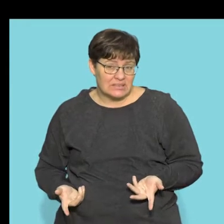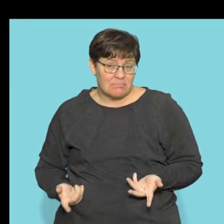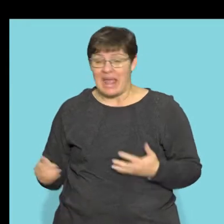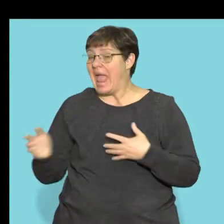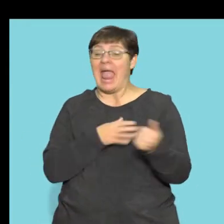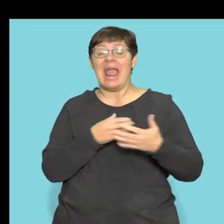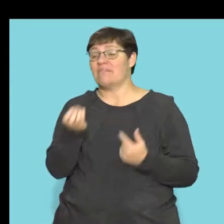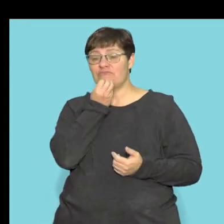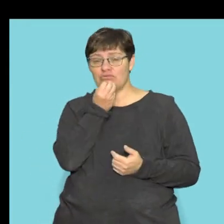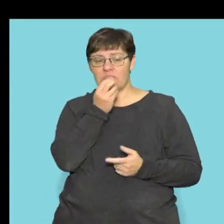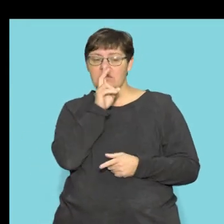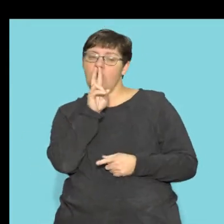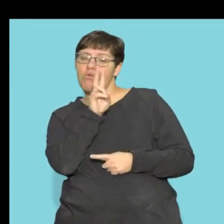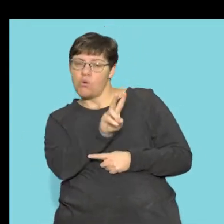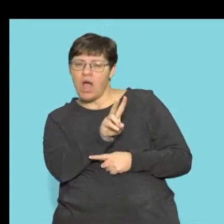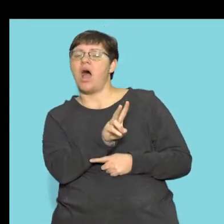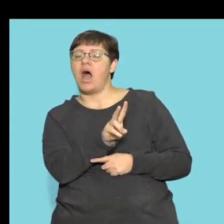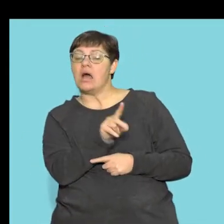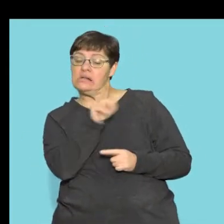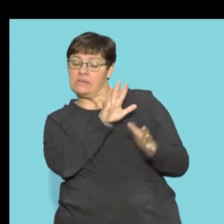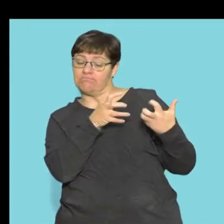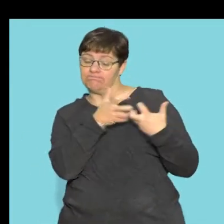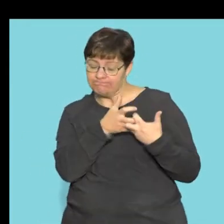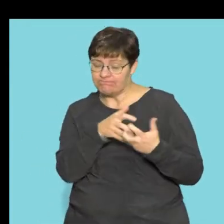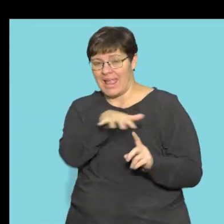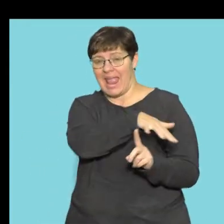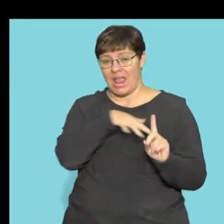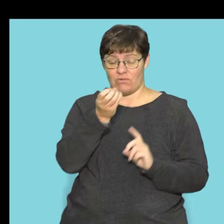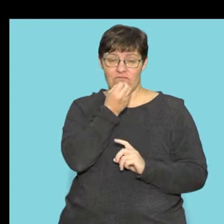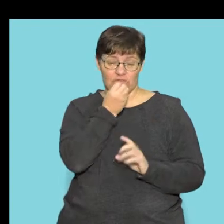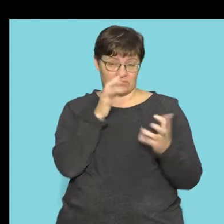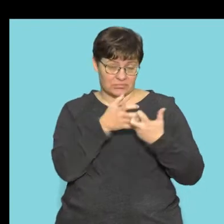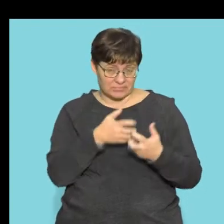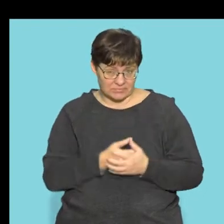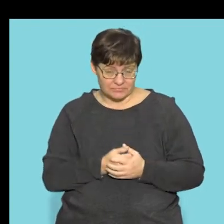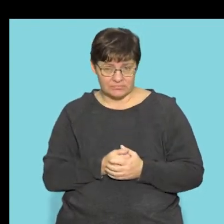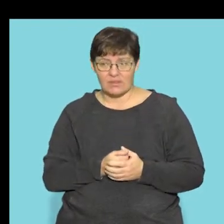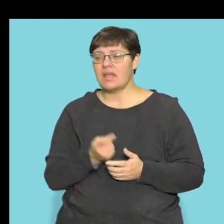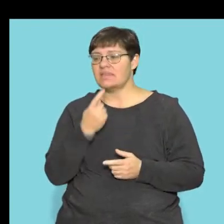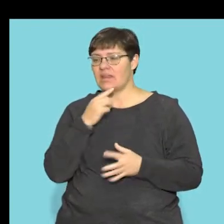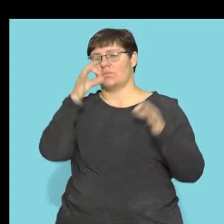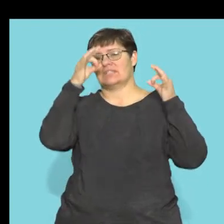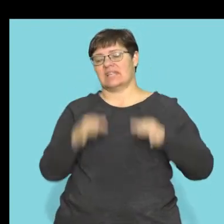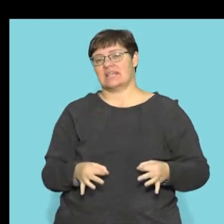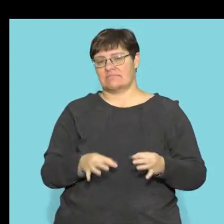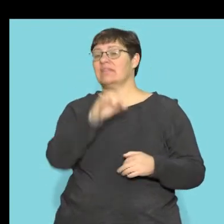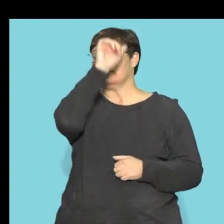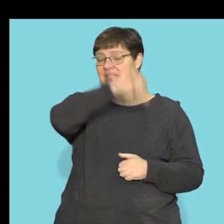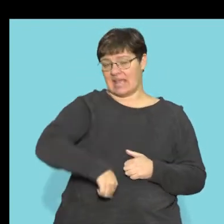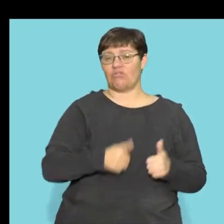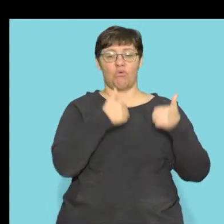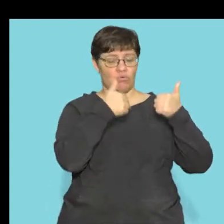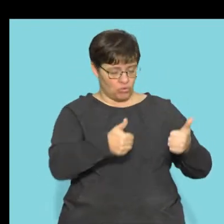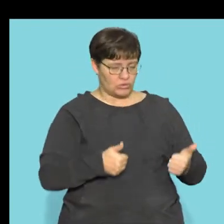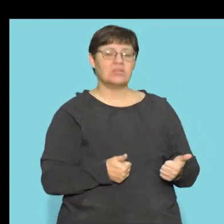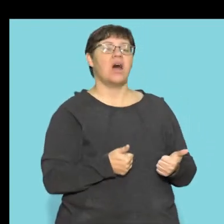about any fast food. You need to look at what fast food will go in that location. And then we can then give her a decision to say, yes, so